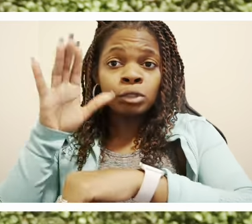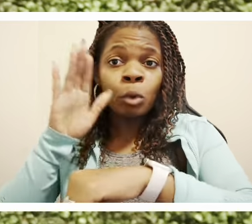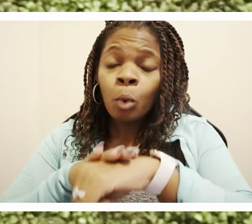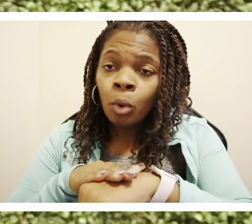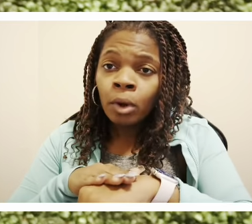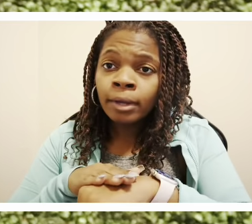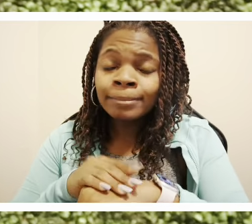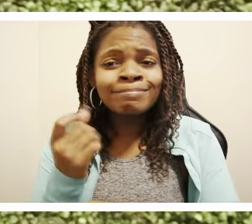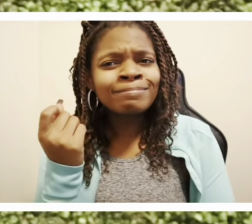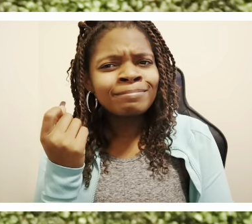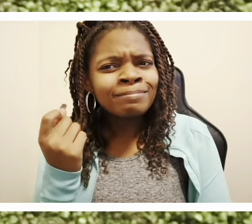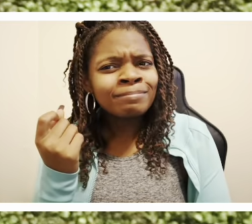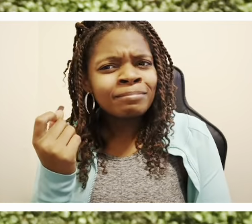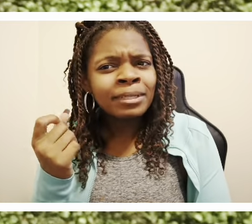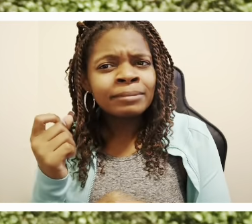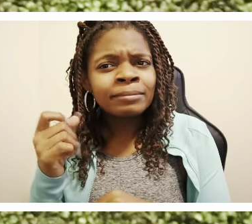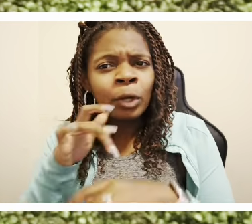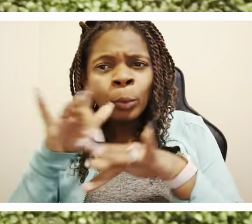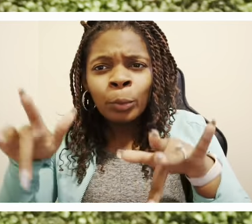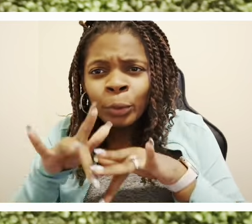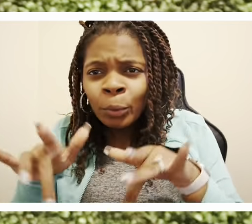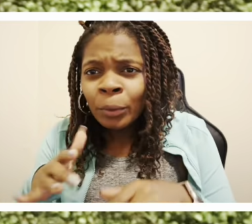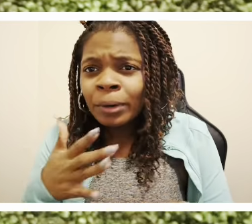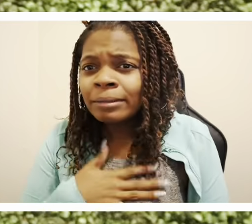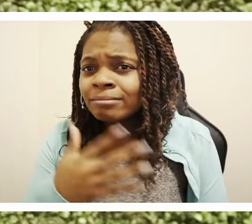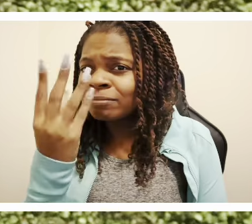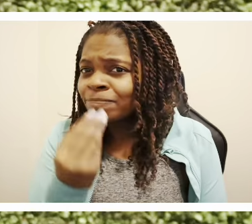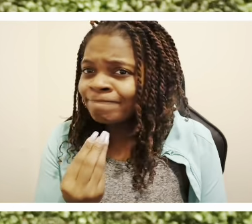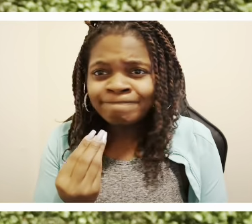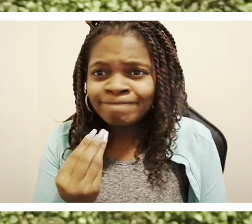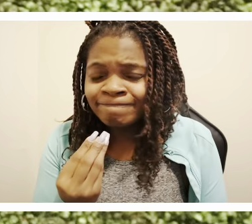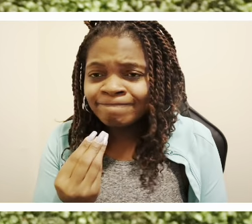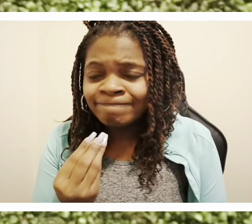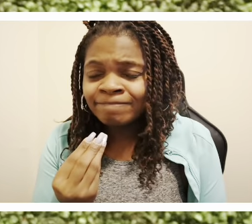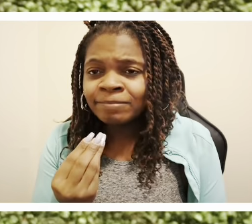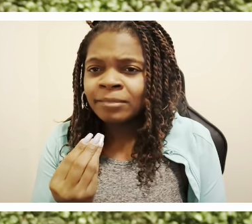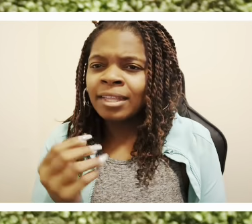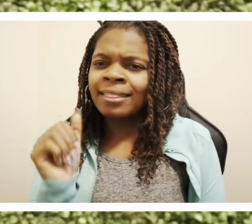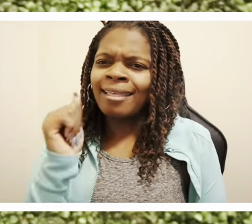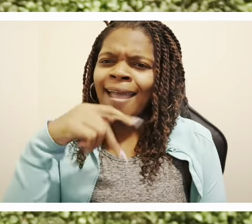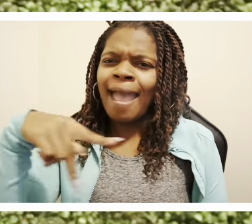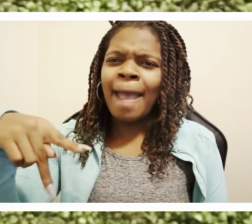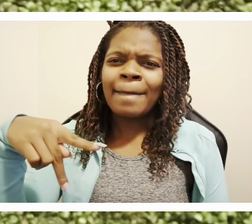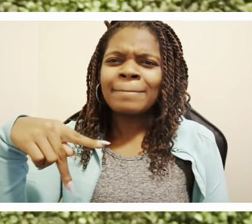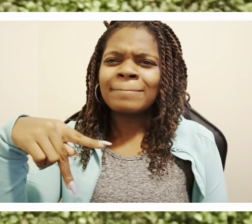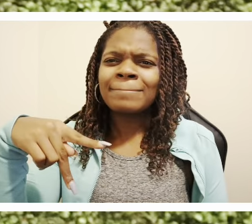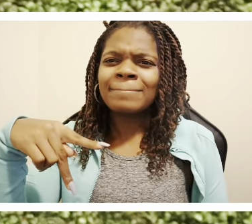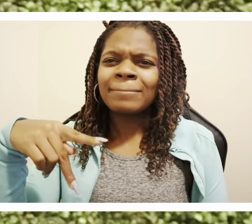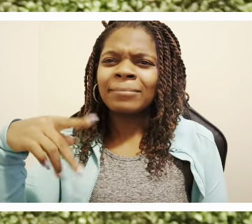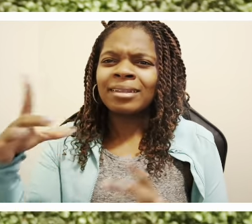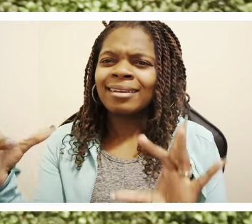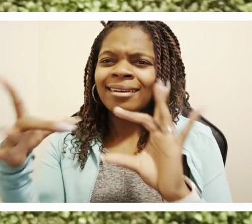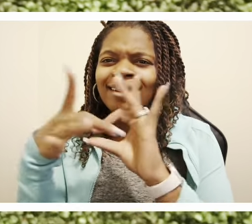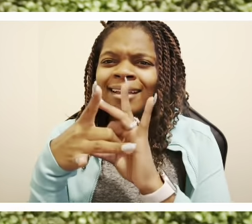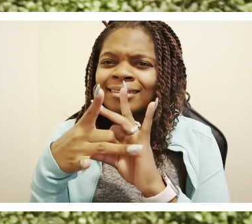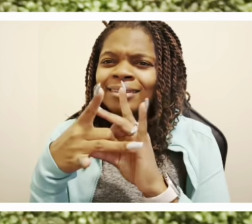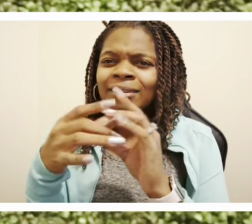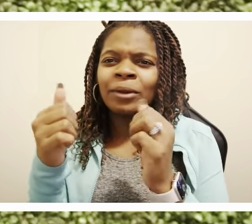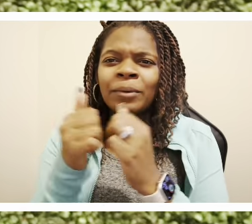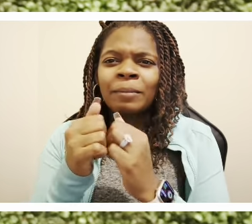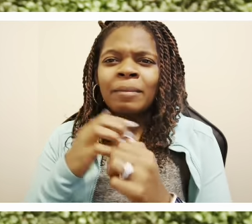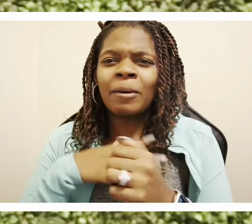on my watch and I have my watch on the whole time and it didn't record my sleep like it's supposed to. And I